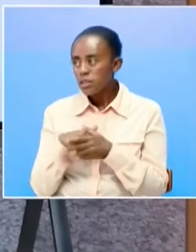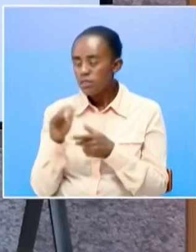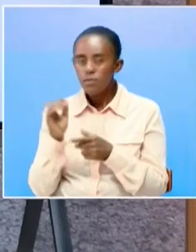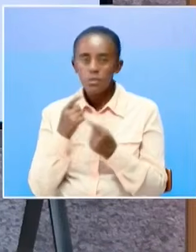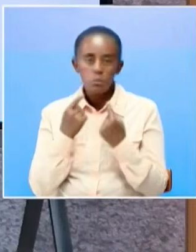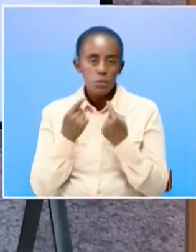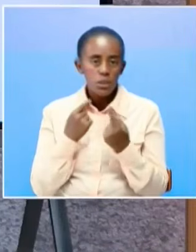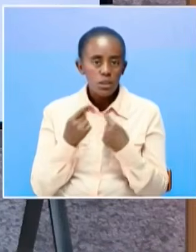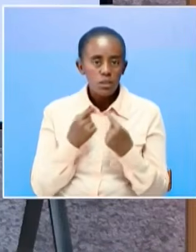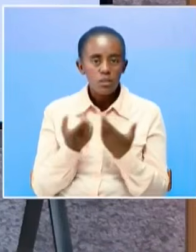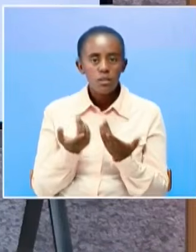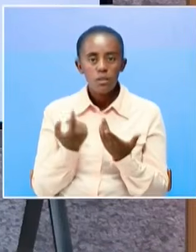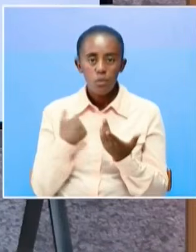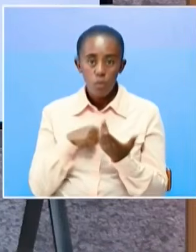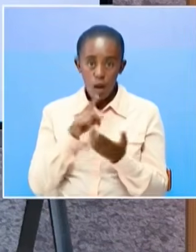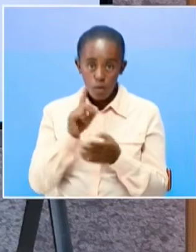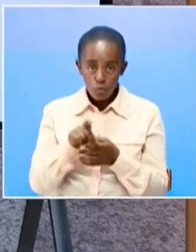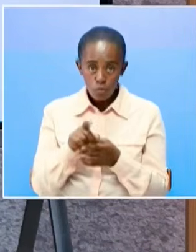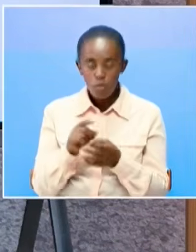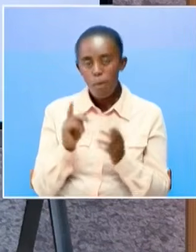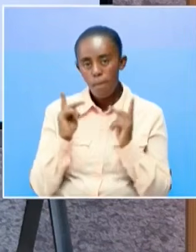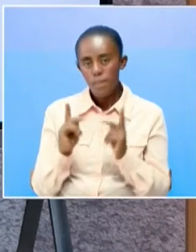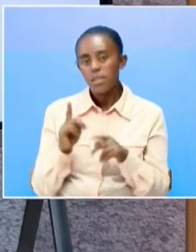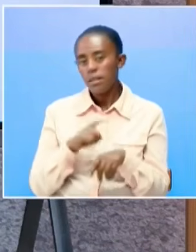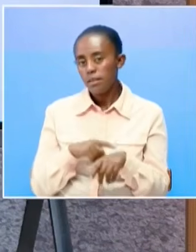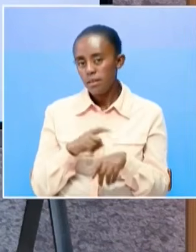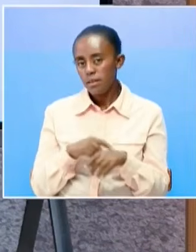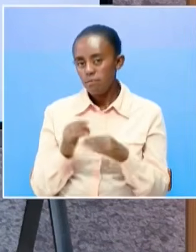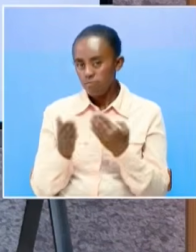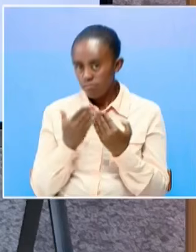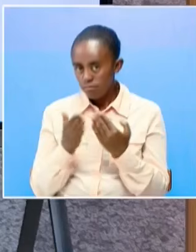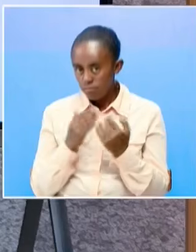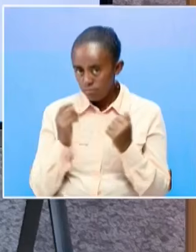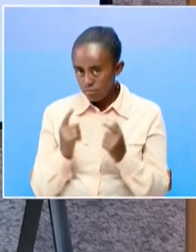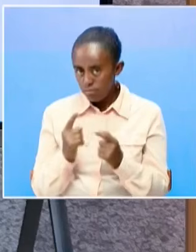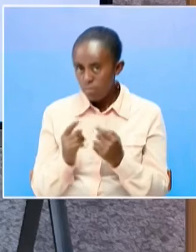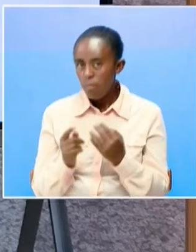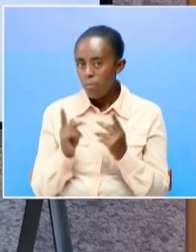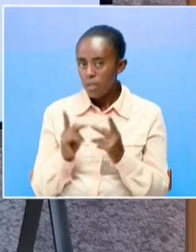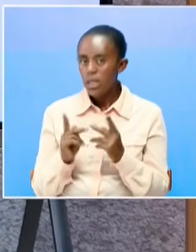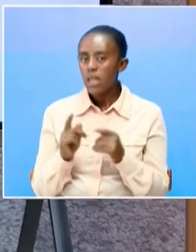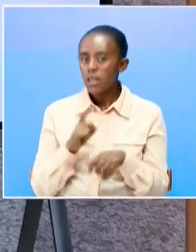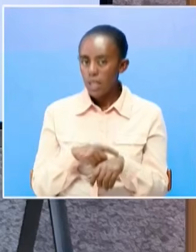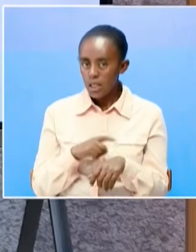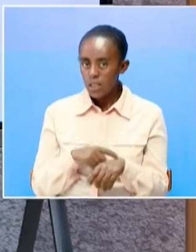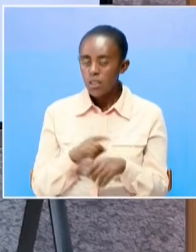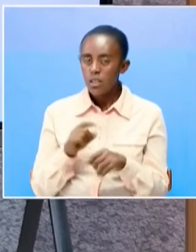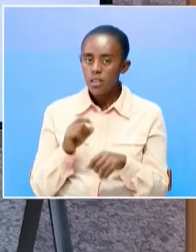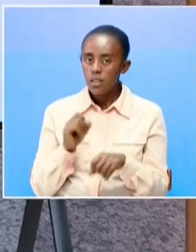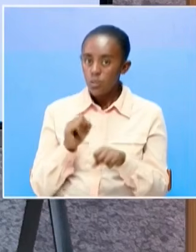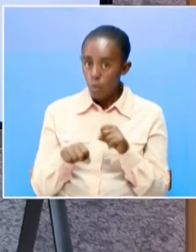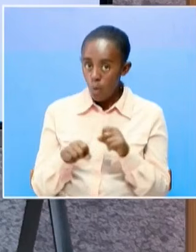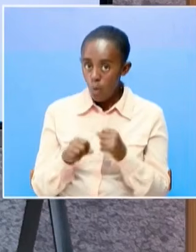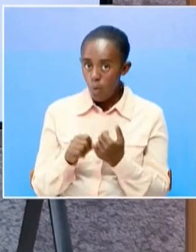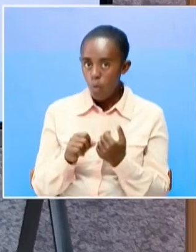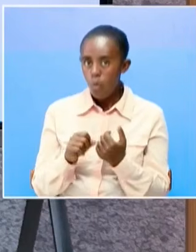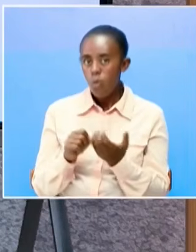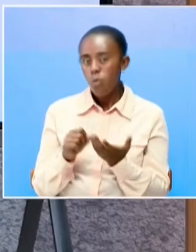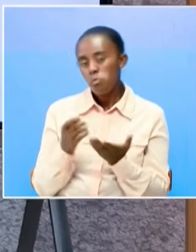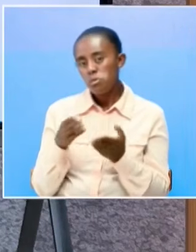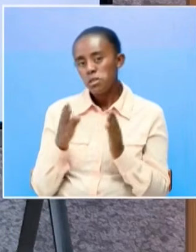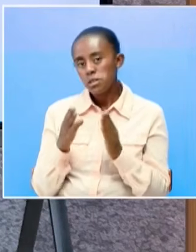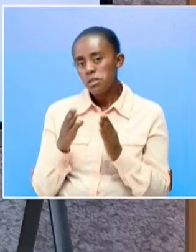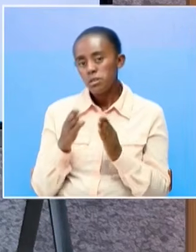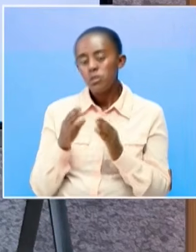speaking? We have to use what? Present tense. Am I right? Bravo. So, let's say something